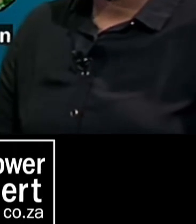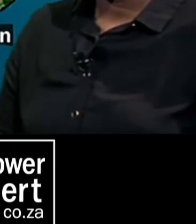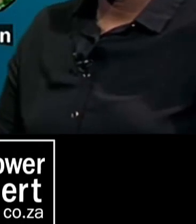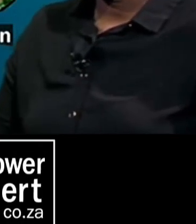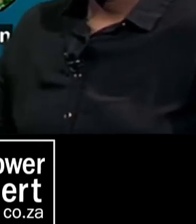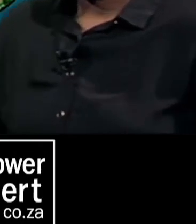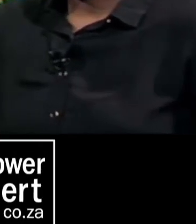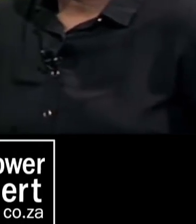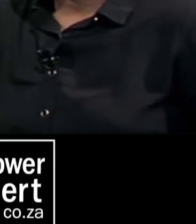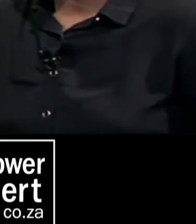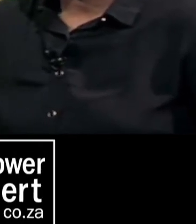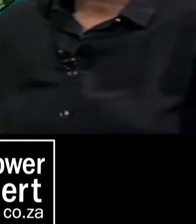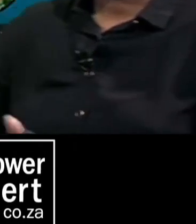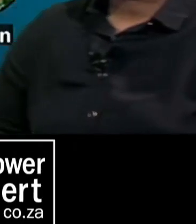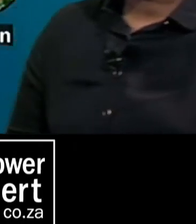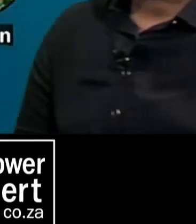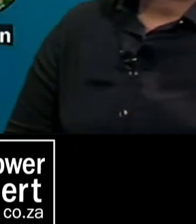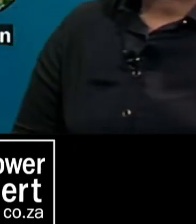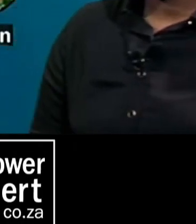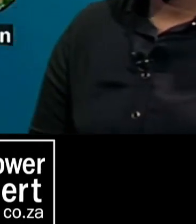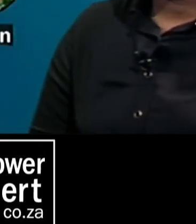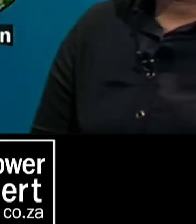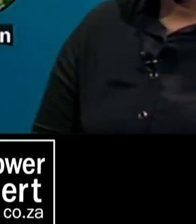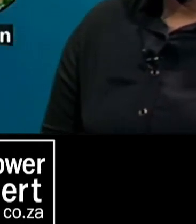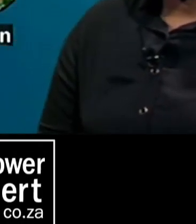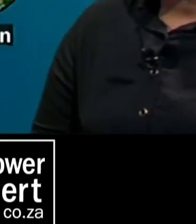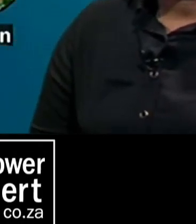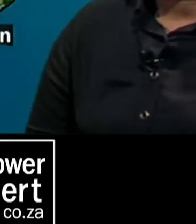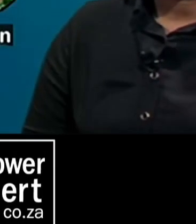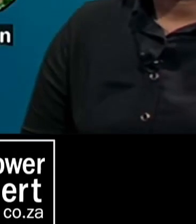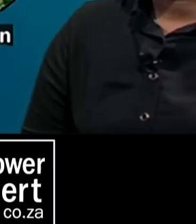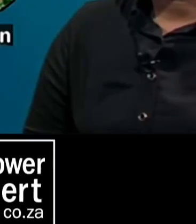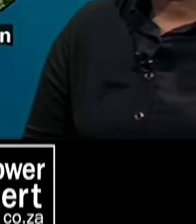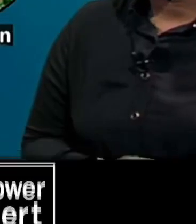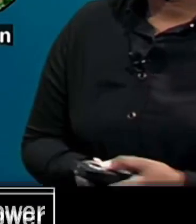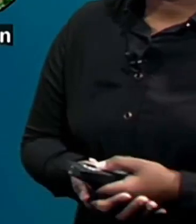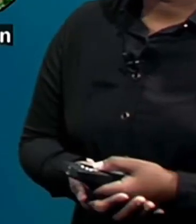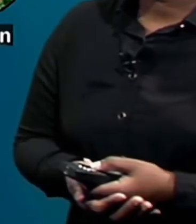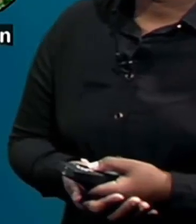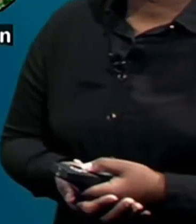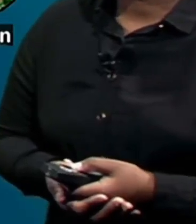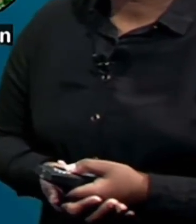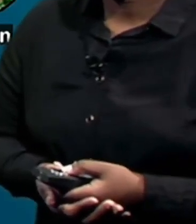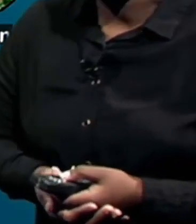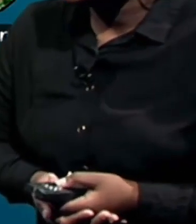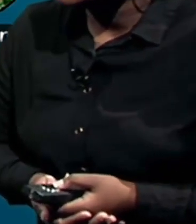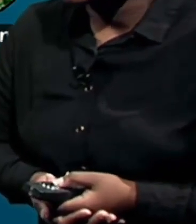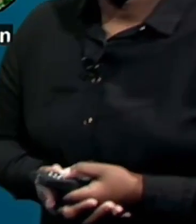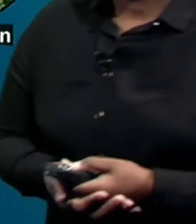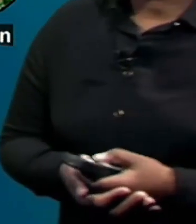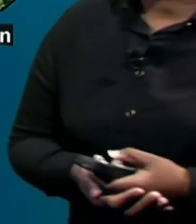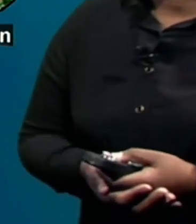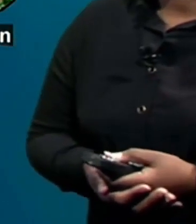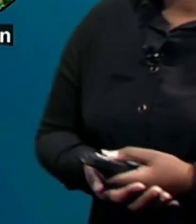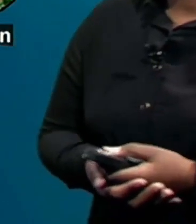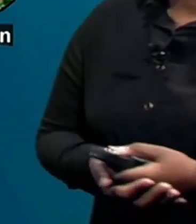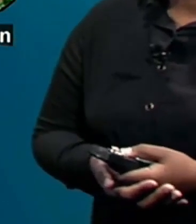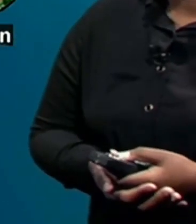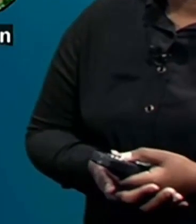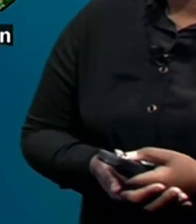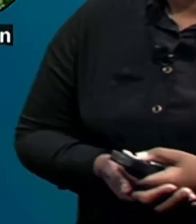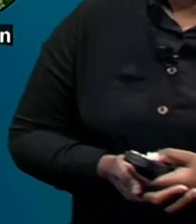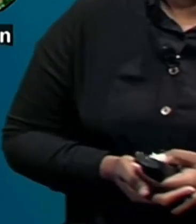pele a maemo a bosa ba tsebose fa go tlana le dipula tsa matla ka dibe ka kwa province ya kwa KwaZulu-Natal le dikarolo dingwe tsa province ya